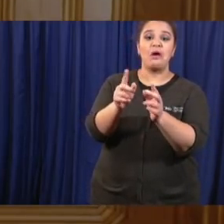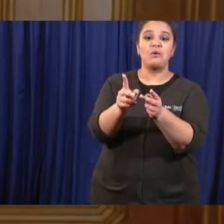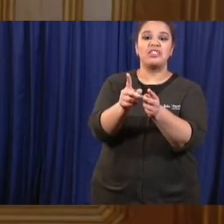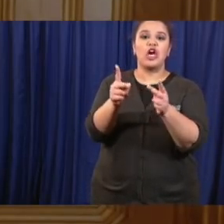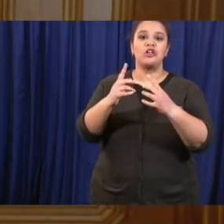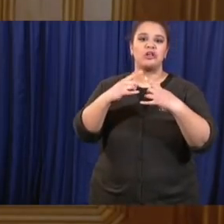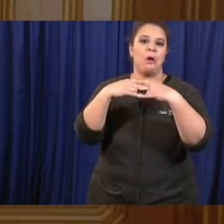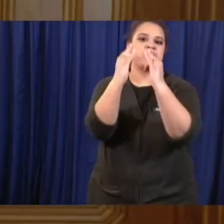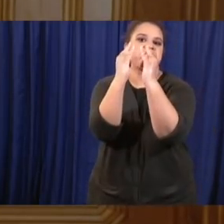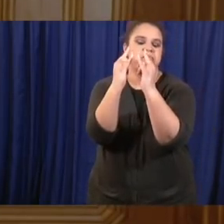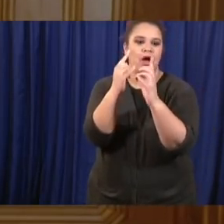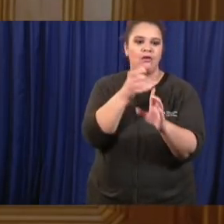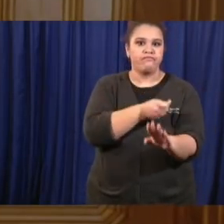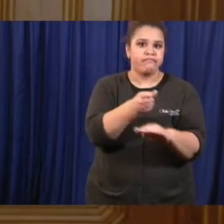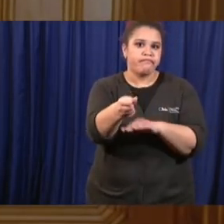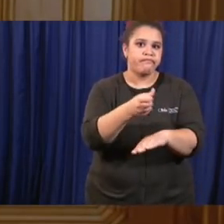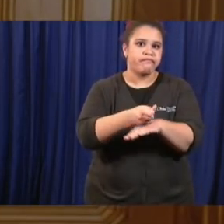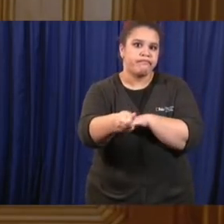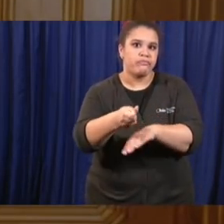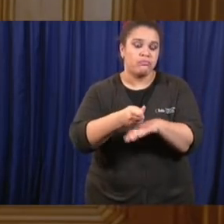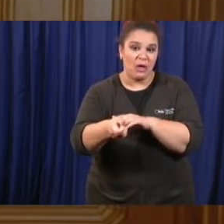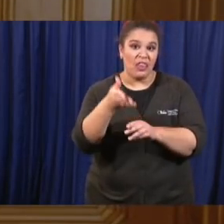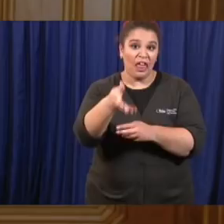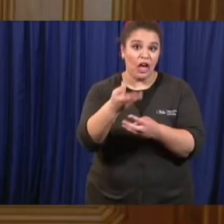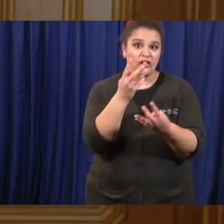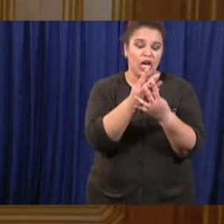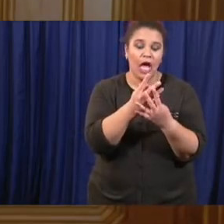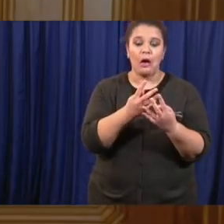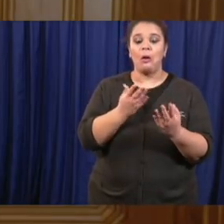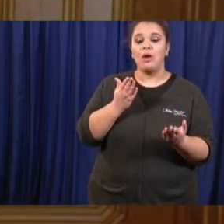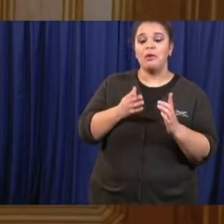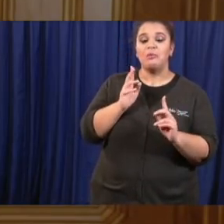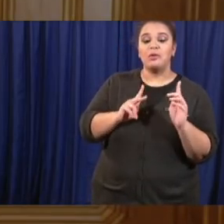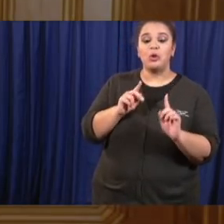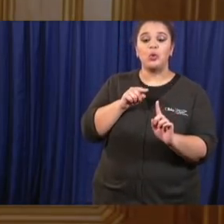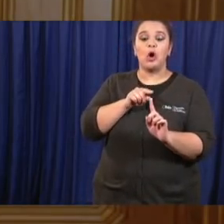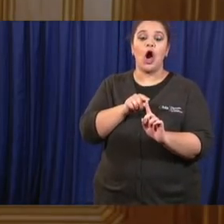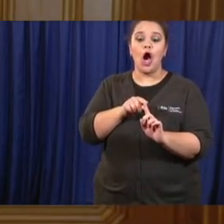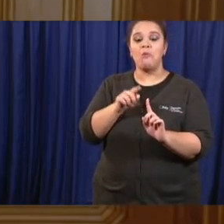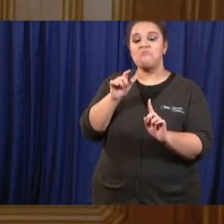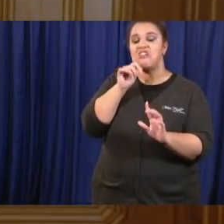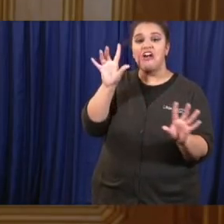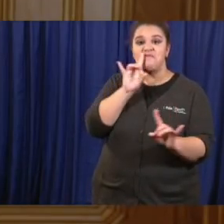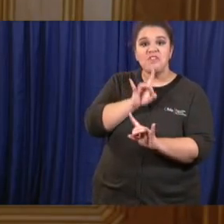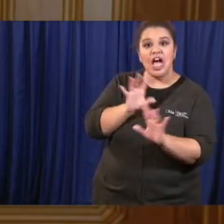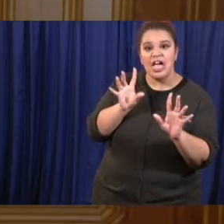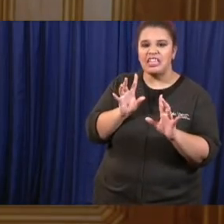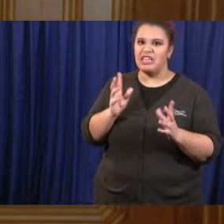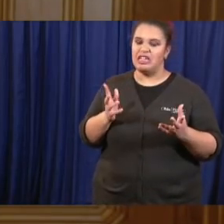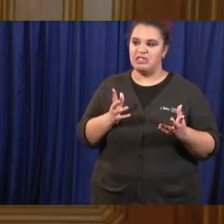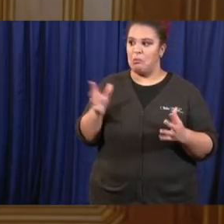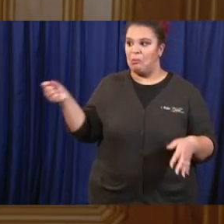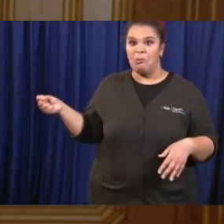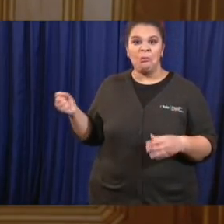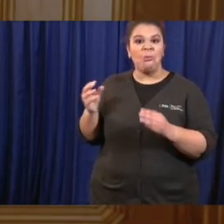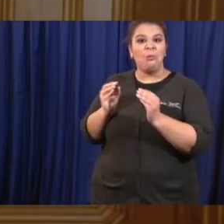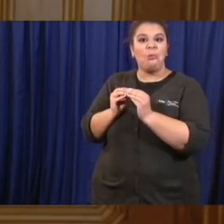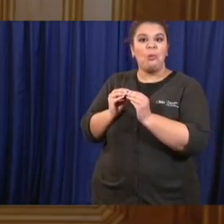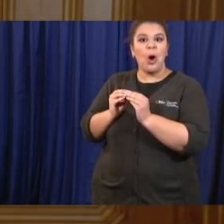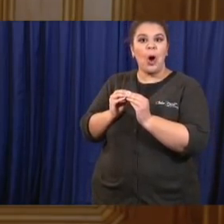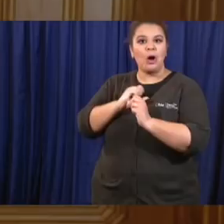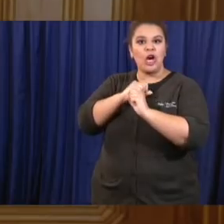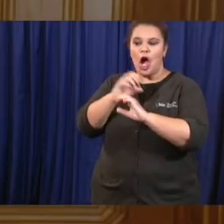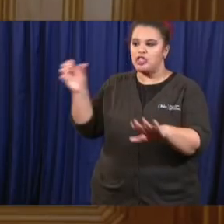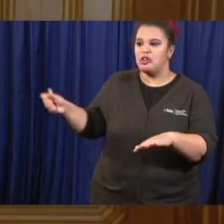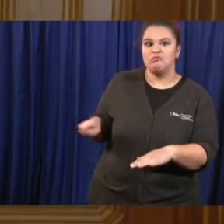security, nonviolent inmates with added guards, either now or